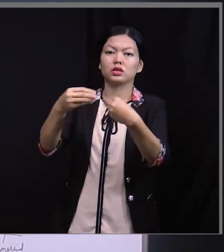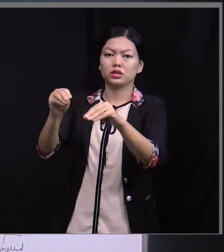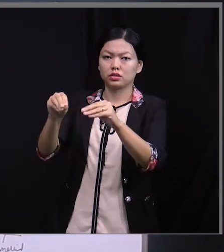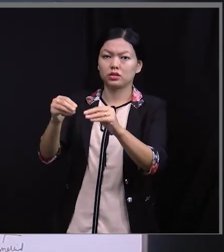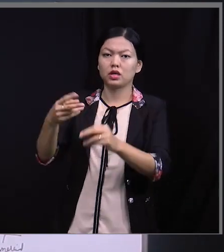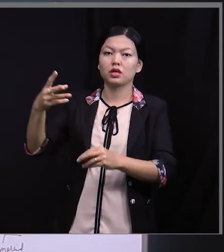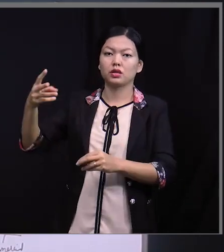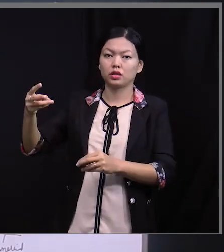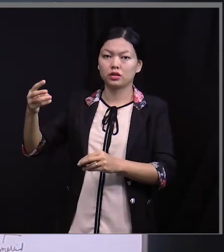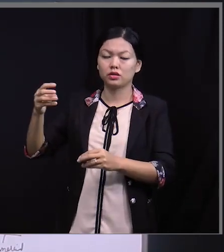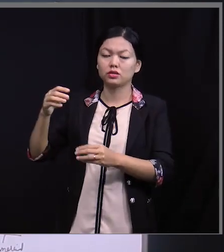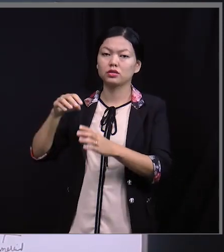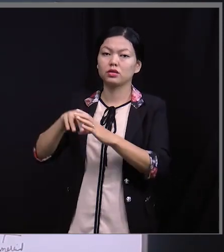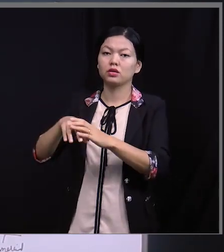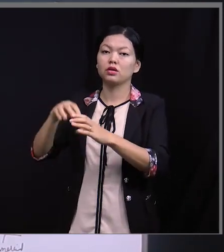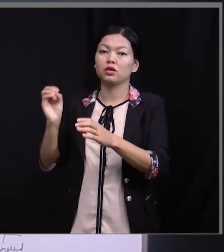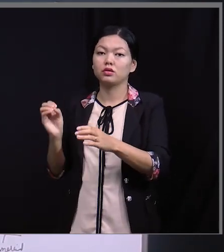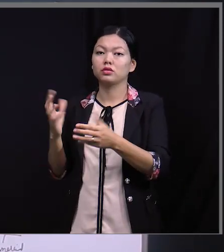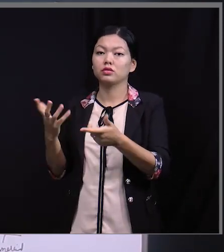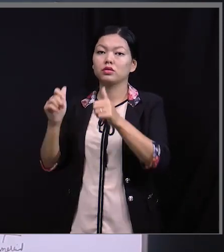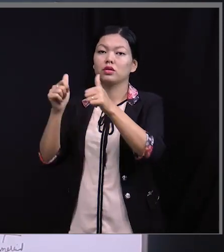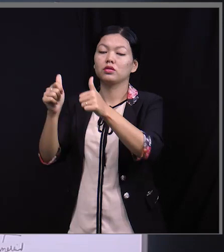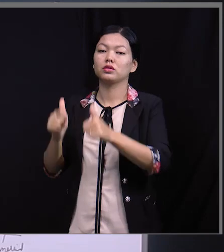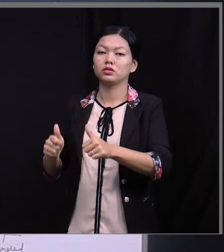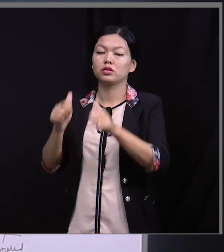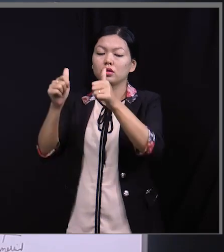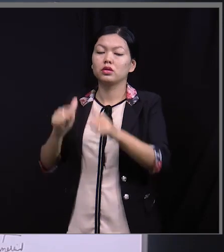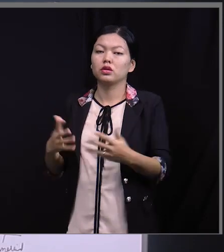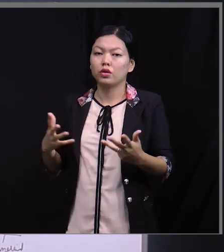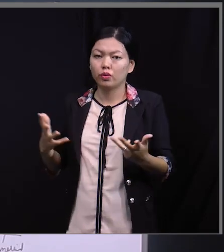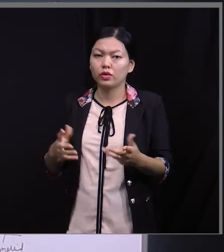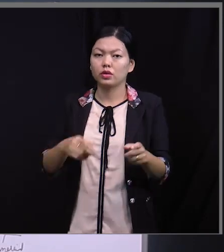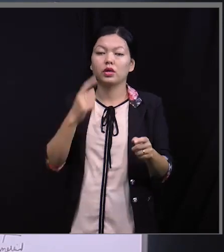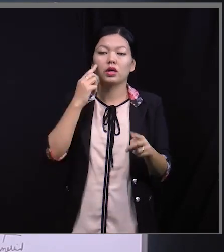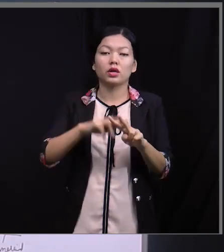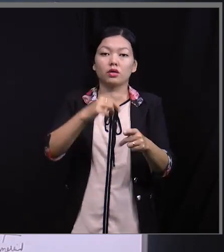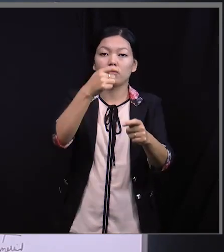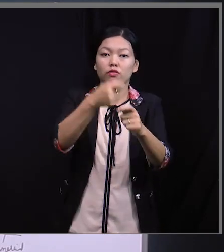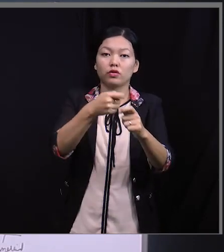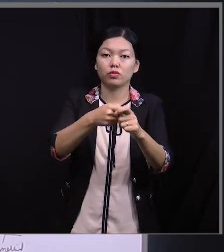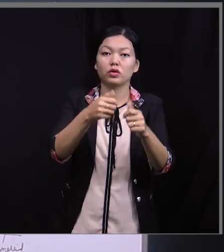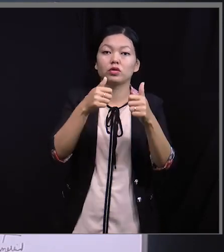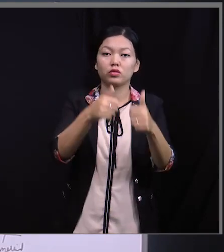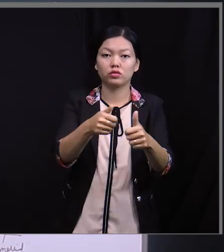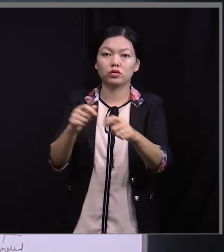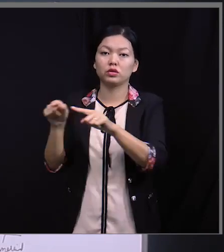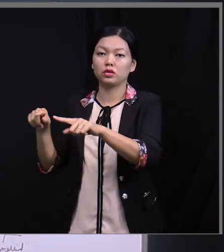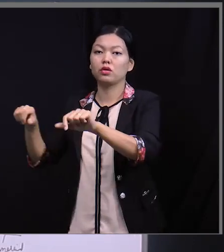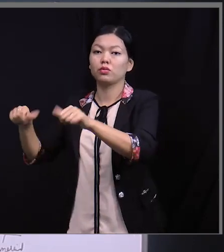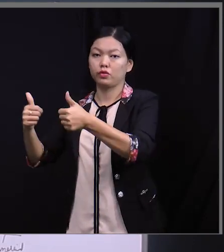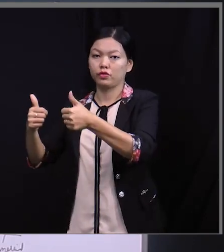with an enterprise. Along with the creation of a product and the enterprise, he or she also